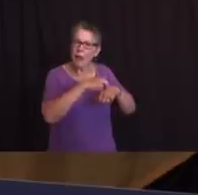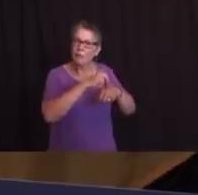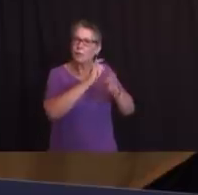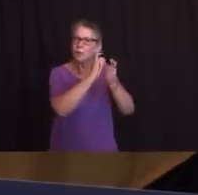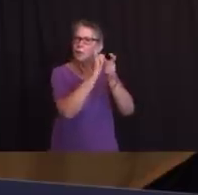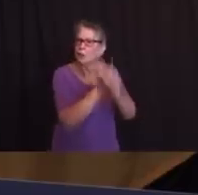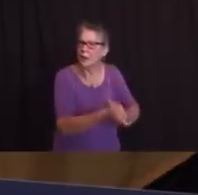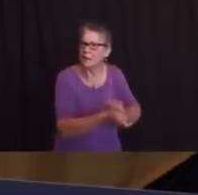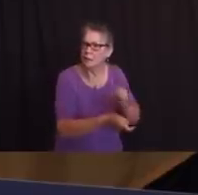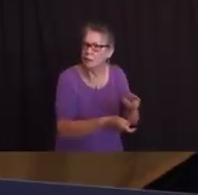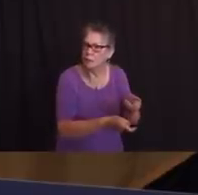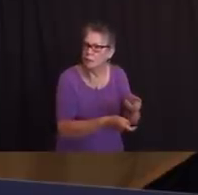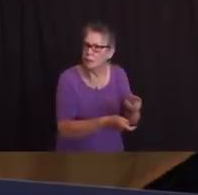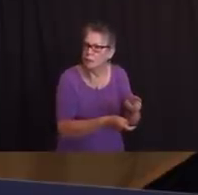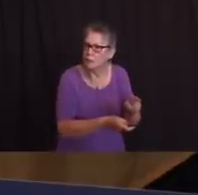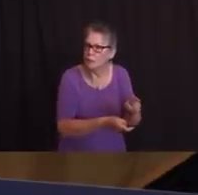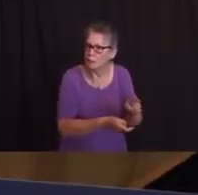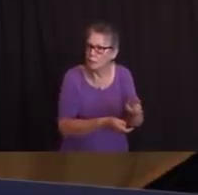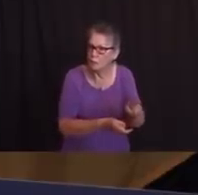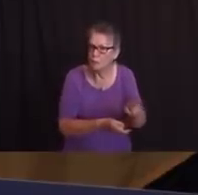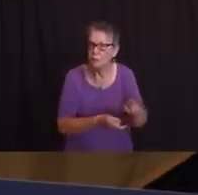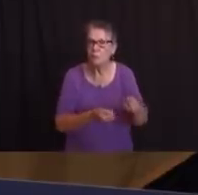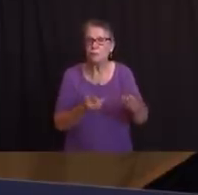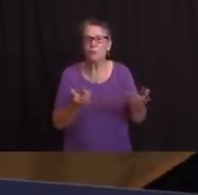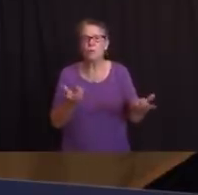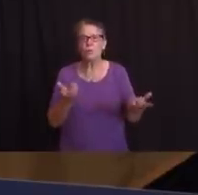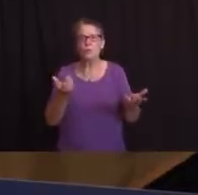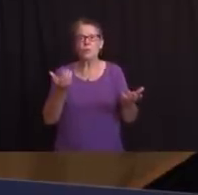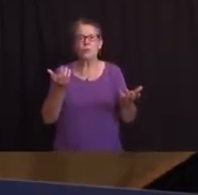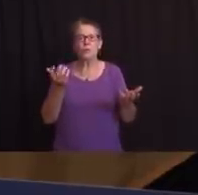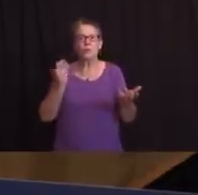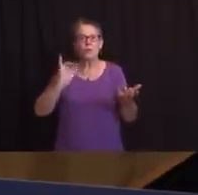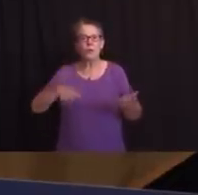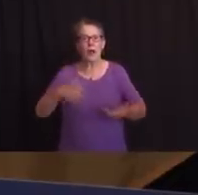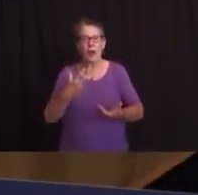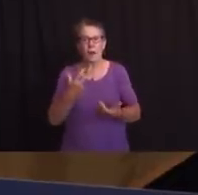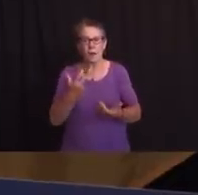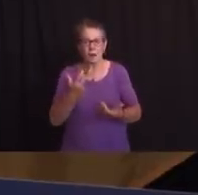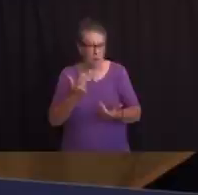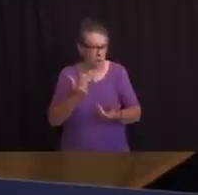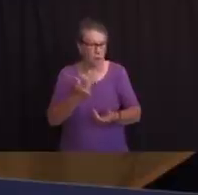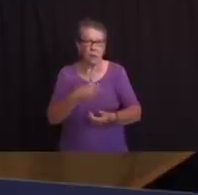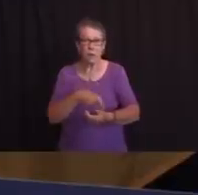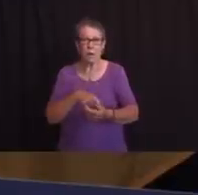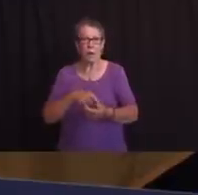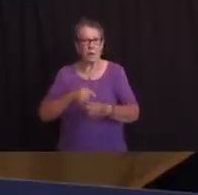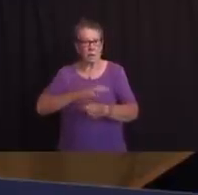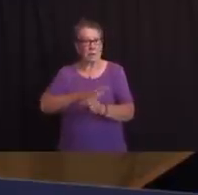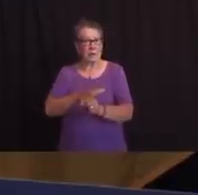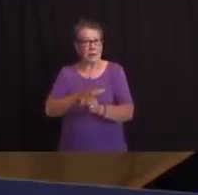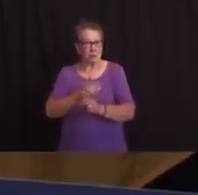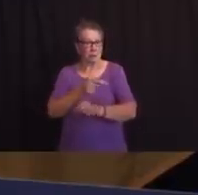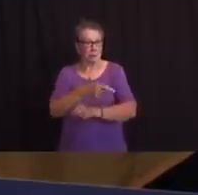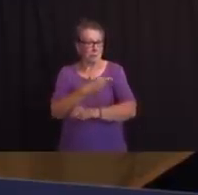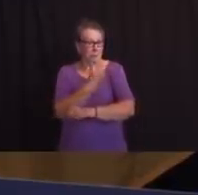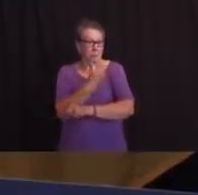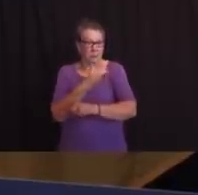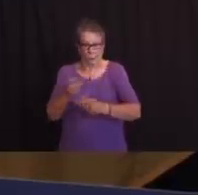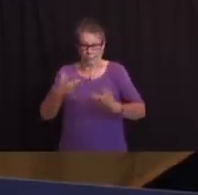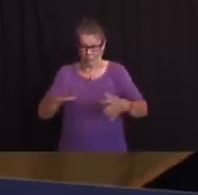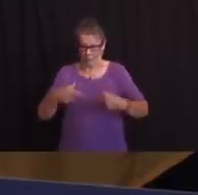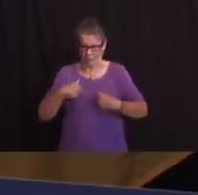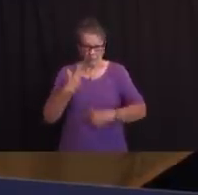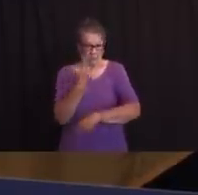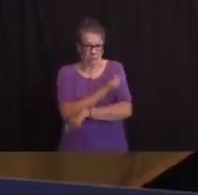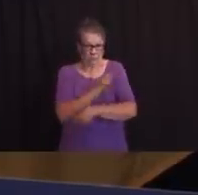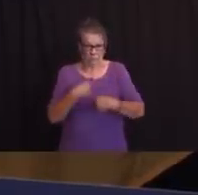to person and propagate itself over time, what people sometimes call herd immunity. There is no single exact number that you can